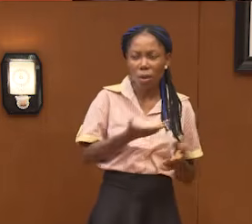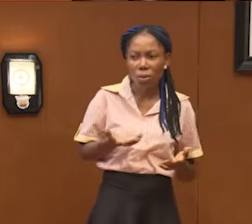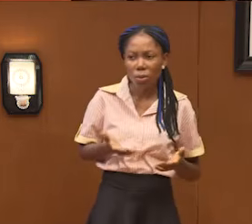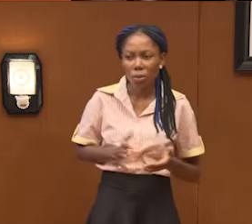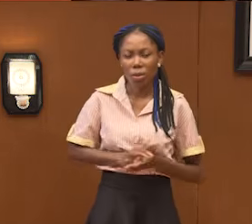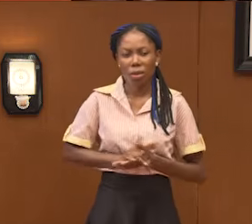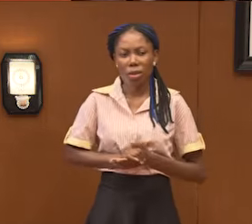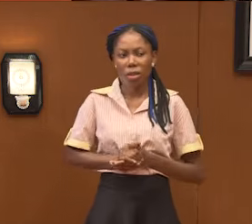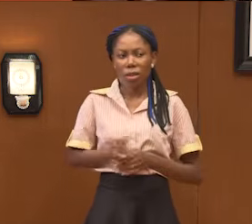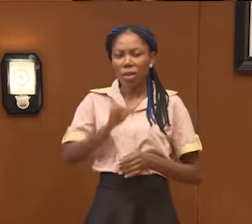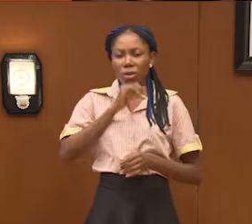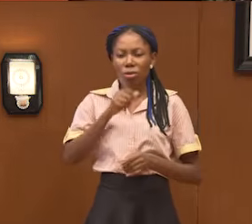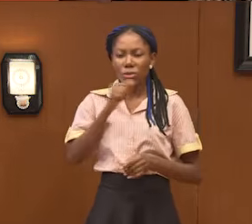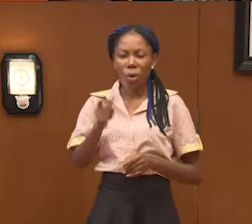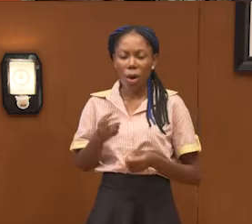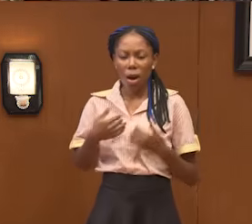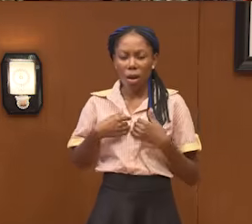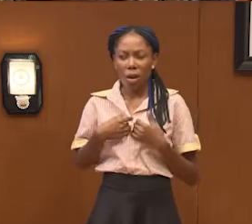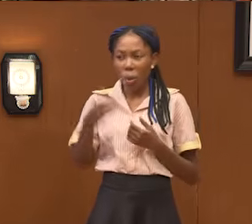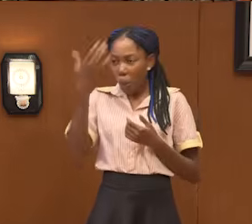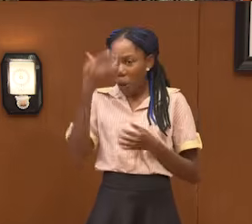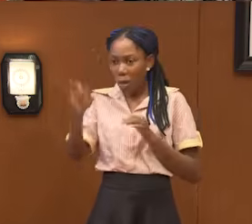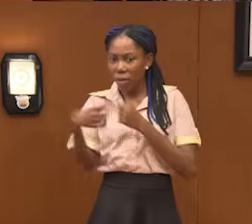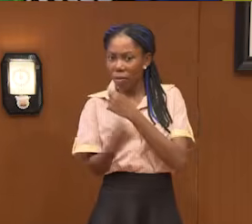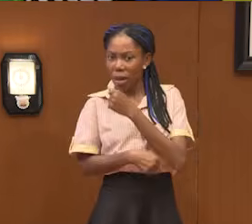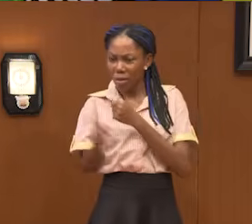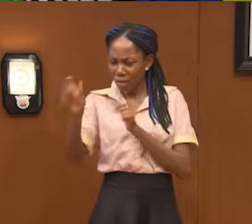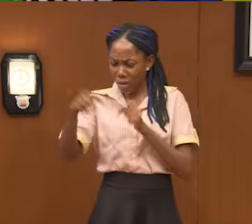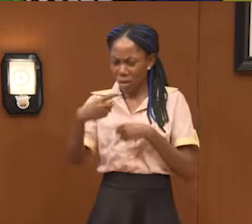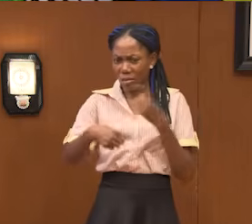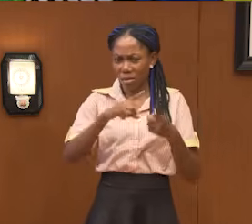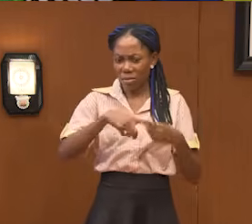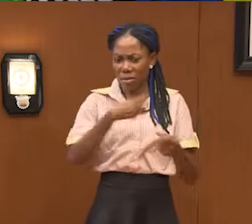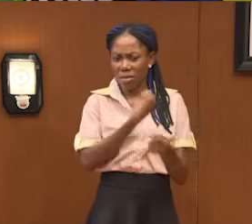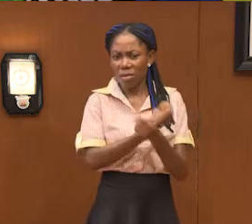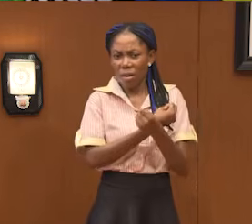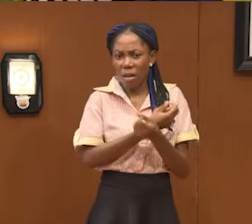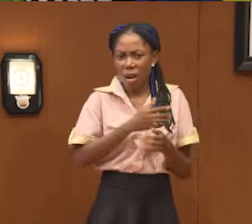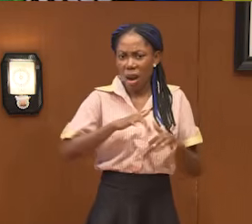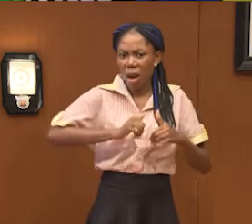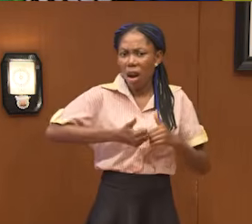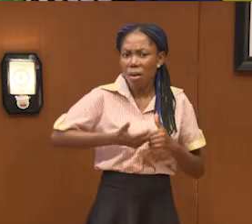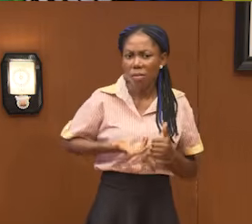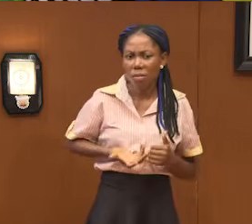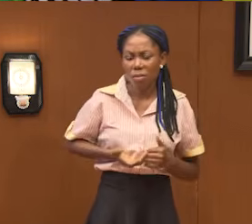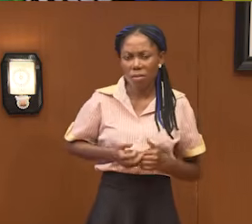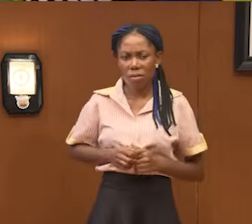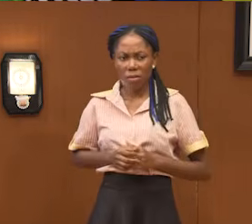only, I told you, it's something that can land you in jail. Do you understand me? There must be a repetition of it.